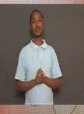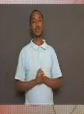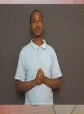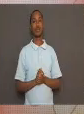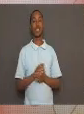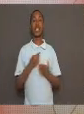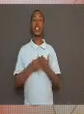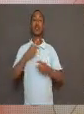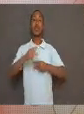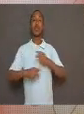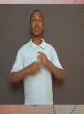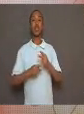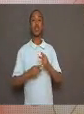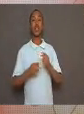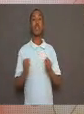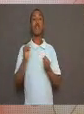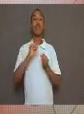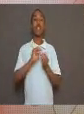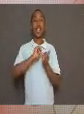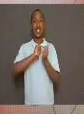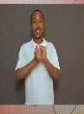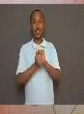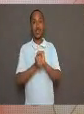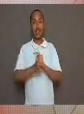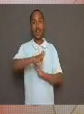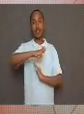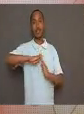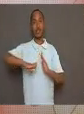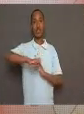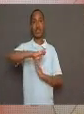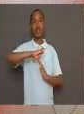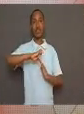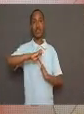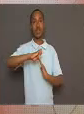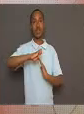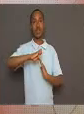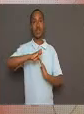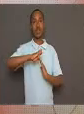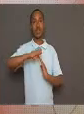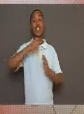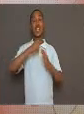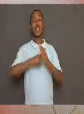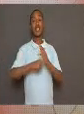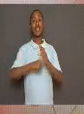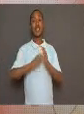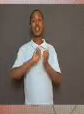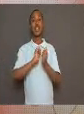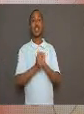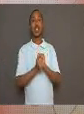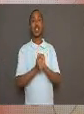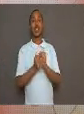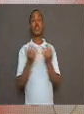Since this process involves an exchange of electrons, it results in changes in